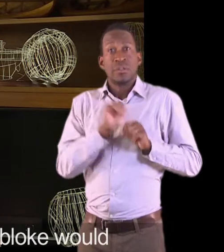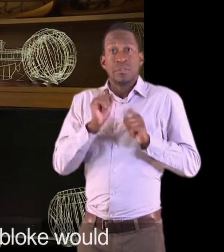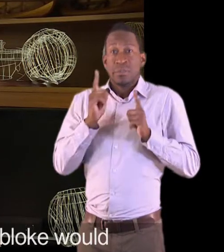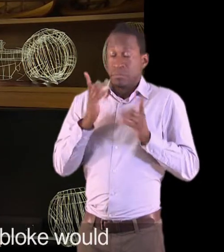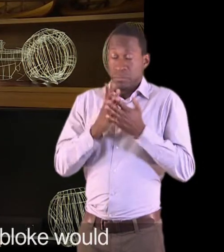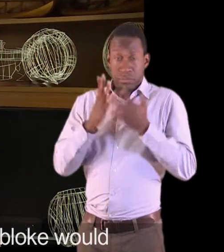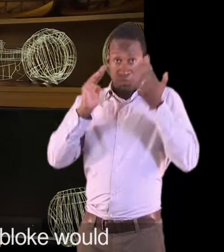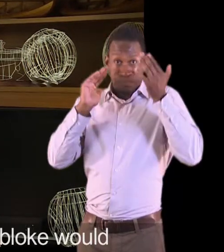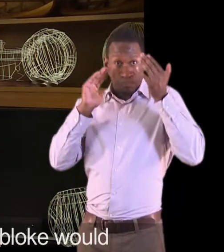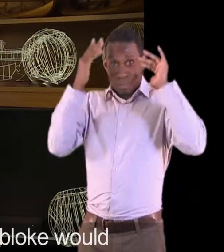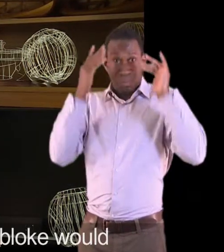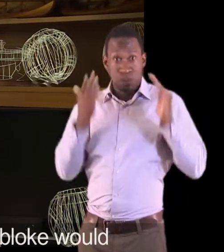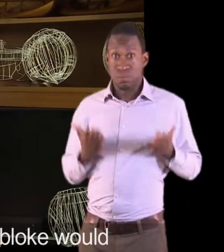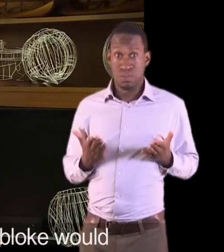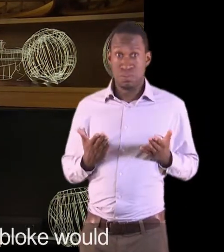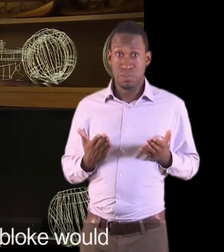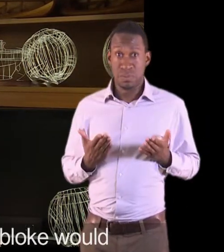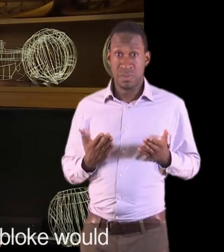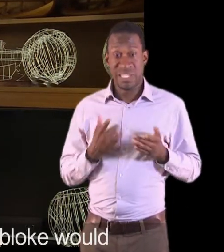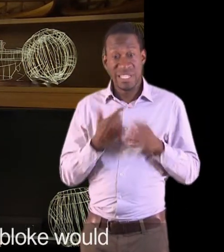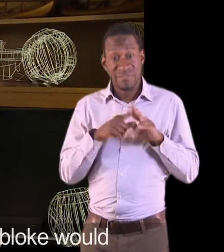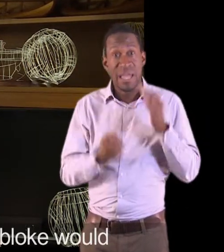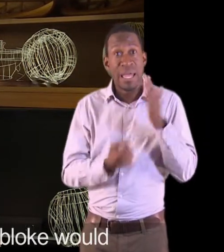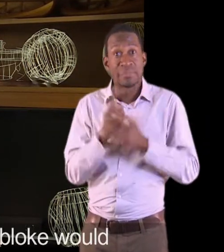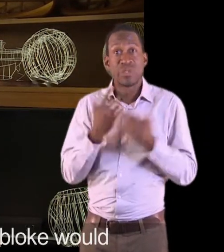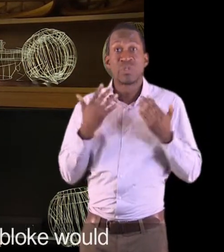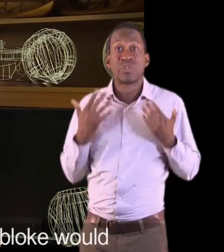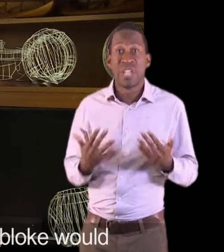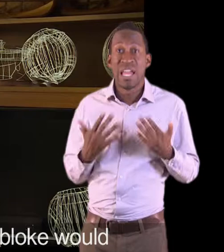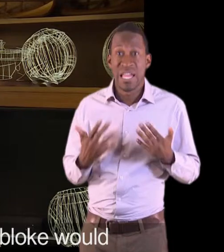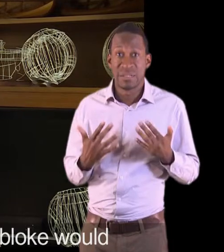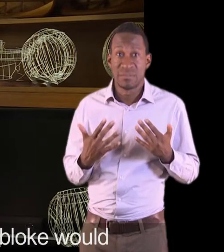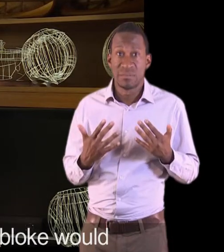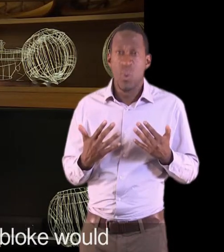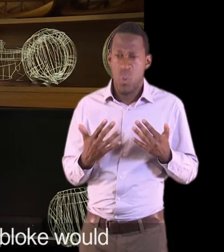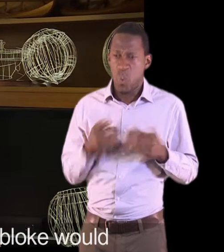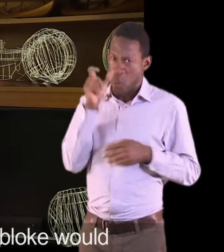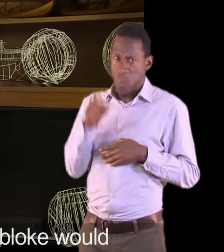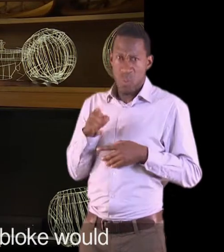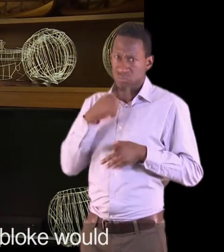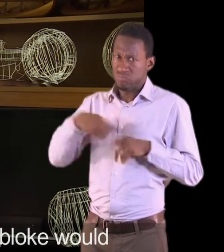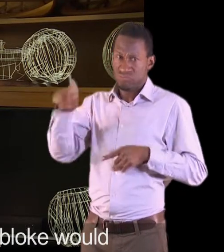Happened today, that bloke would have been in prison for a long time.